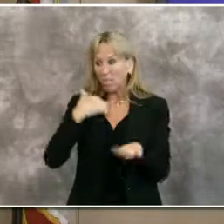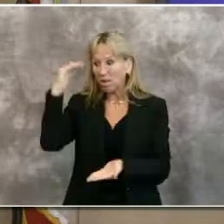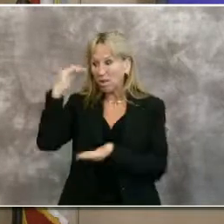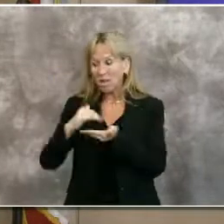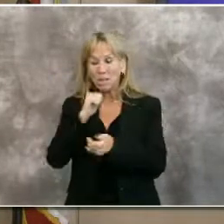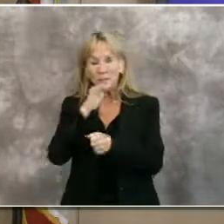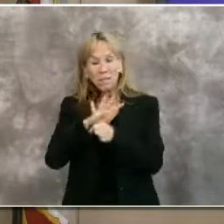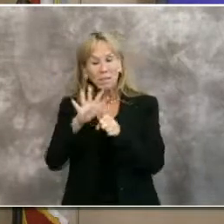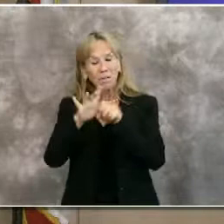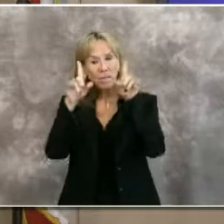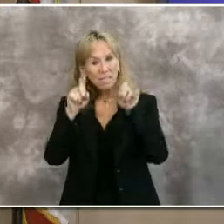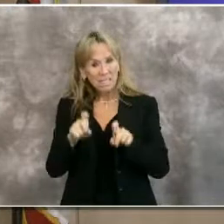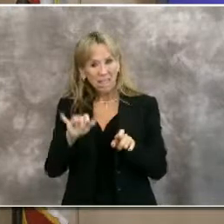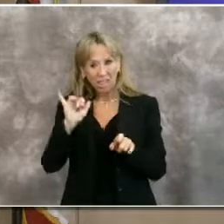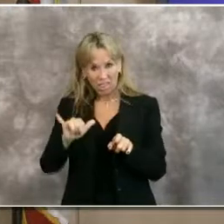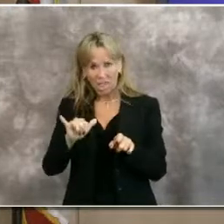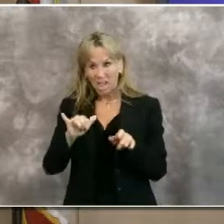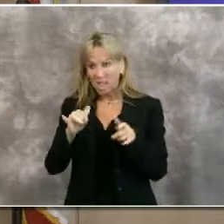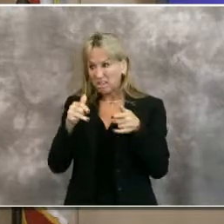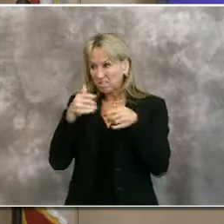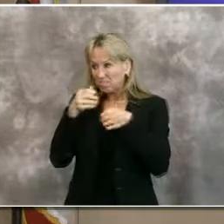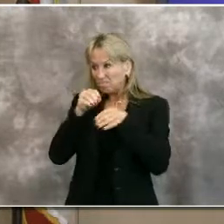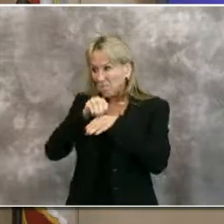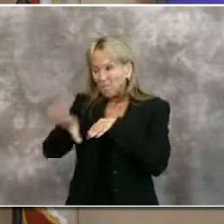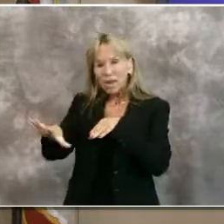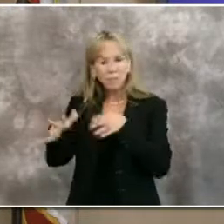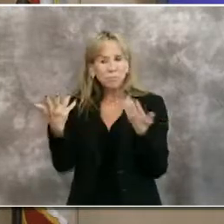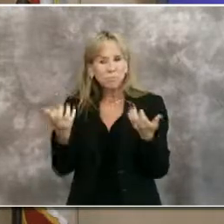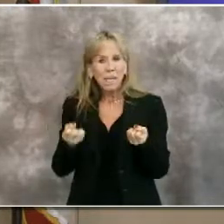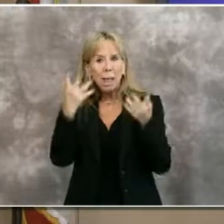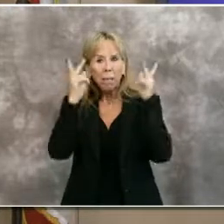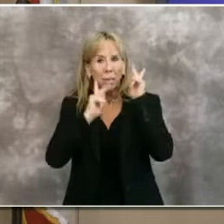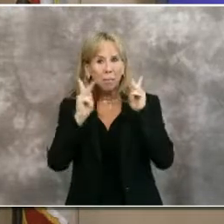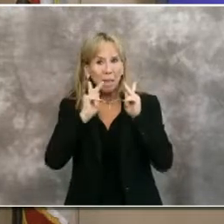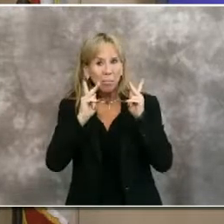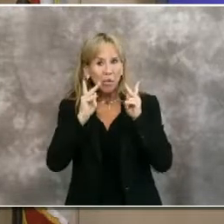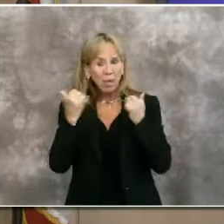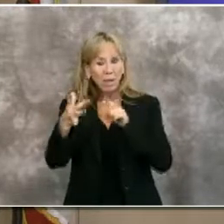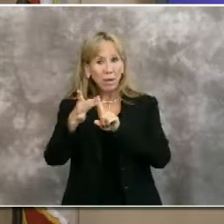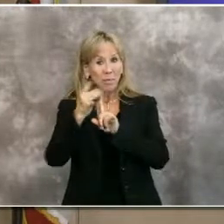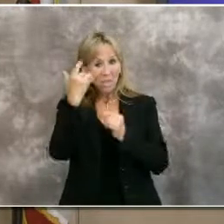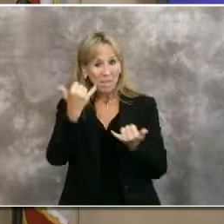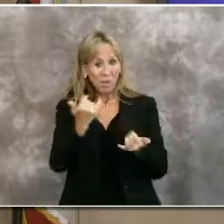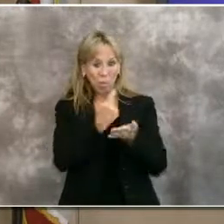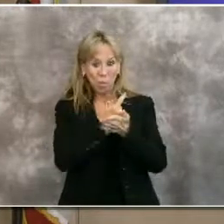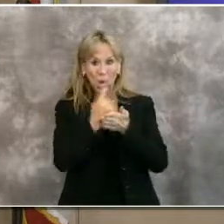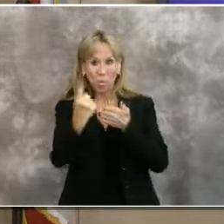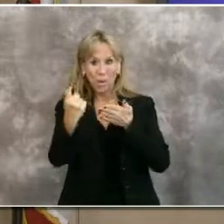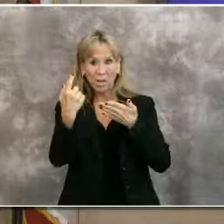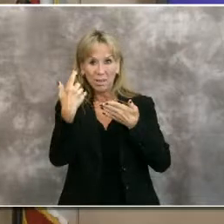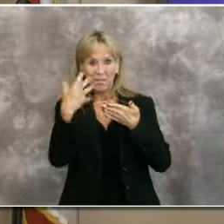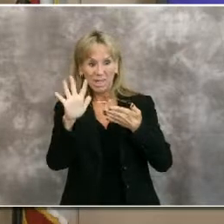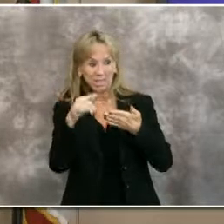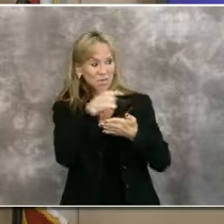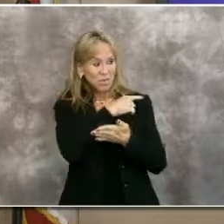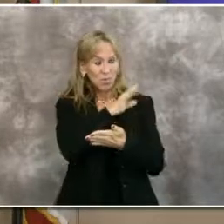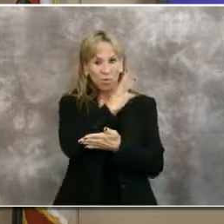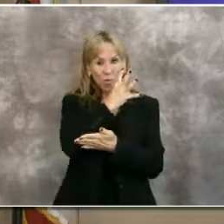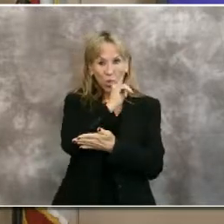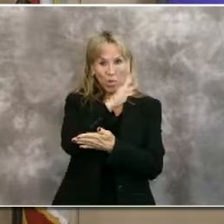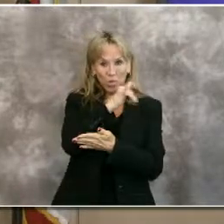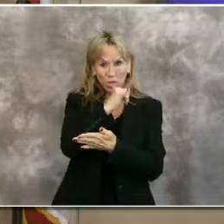the ability to determine just how many people, here we are a week after 4th of July, may be coming down with symptoms of